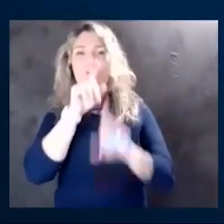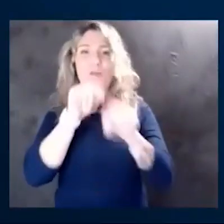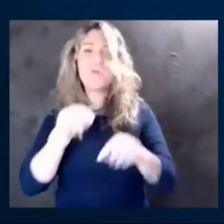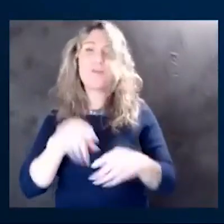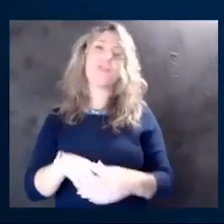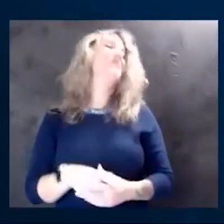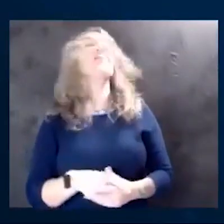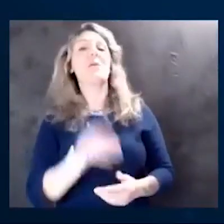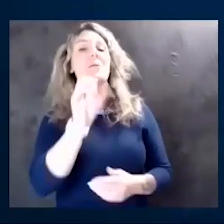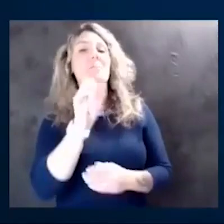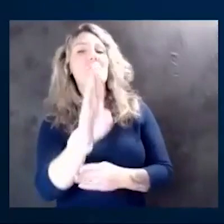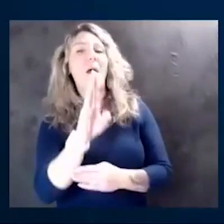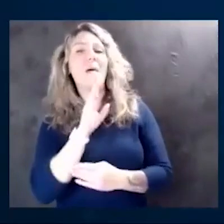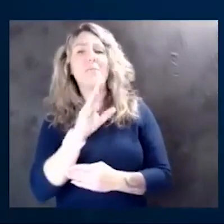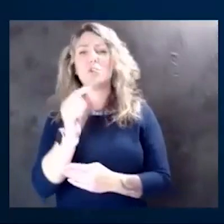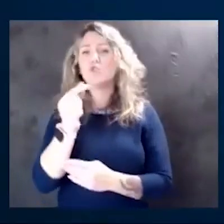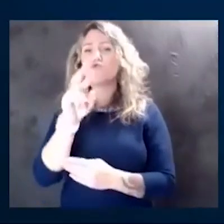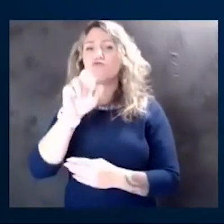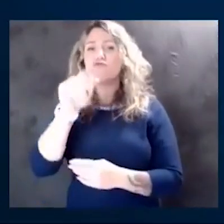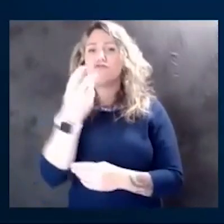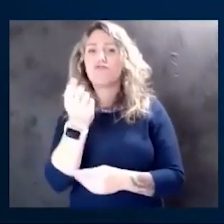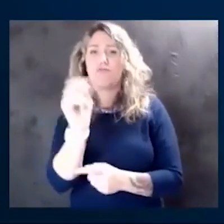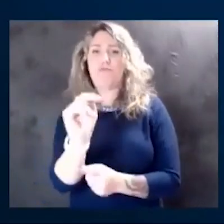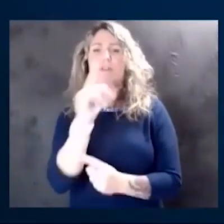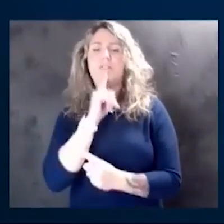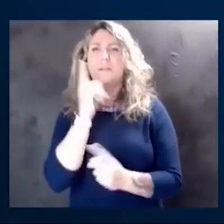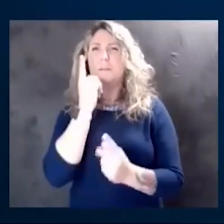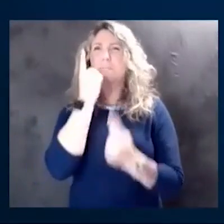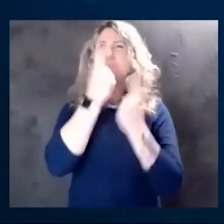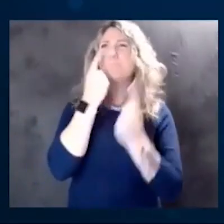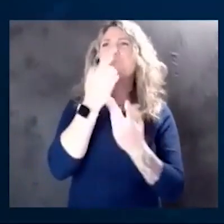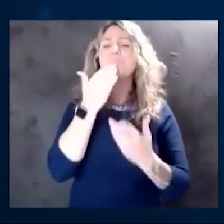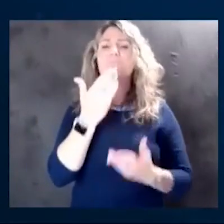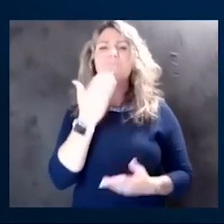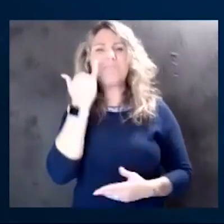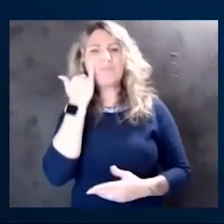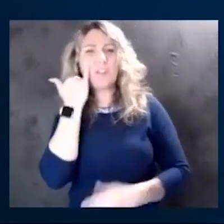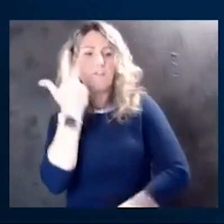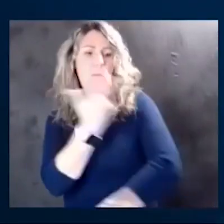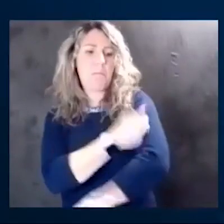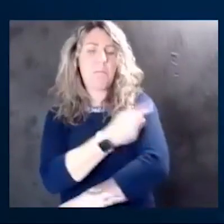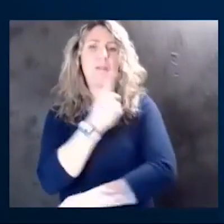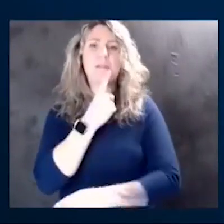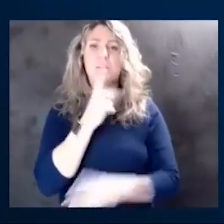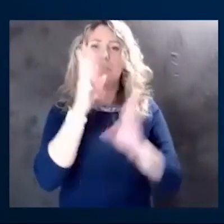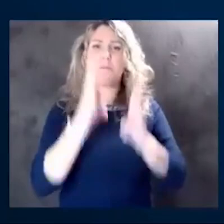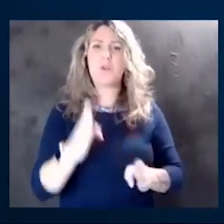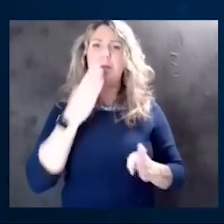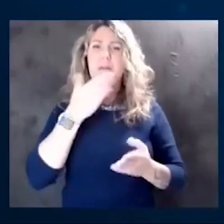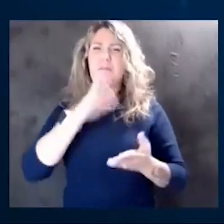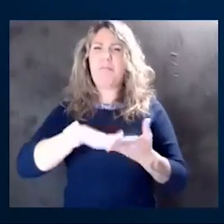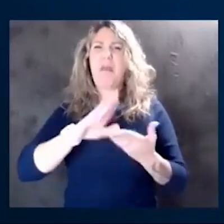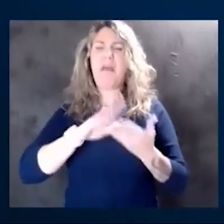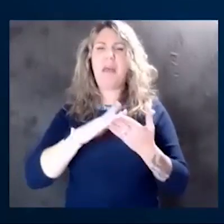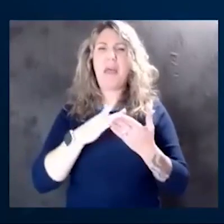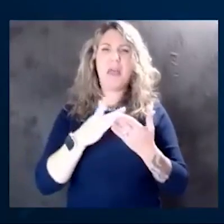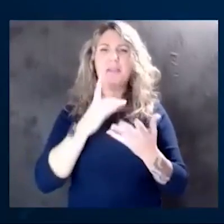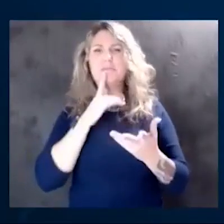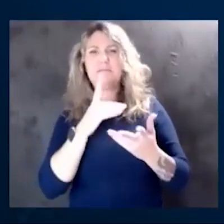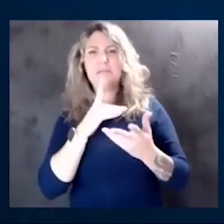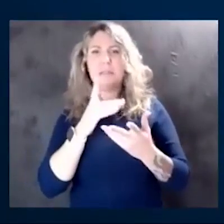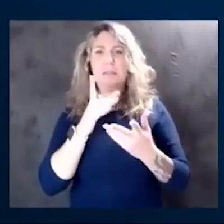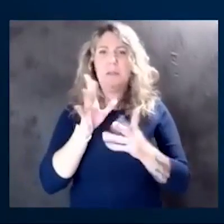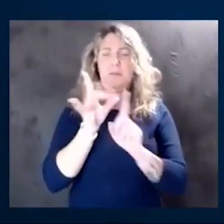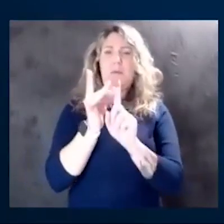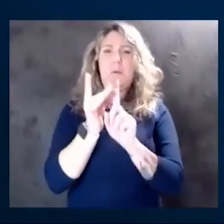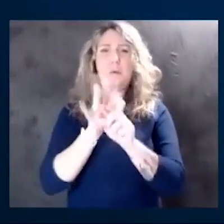wondering if a vaccinated person has a bad case of the breakthrough virus, can they be given monoclonal antibodies?